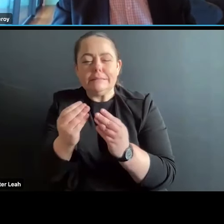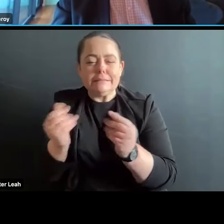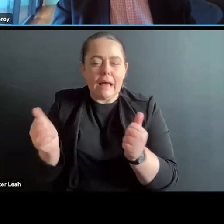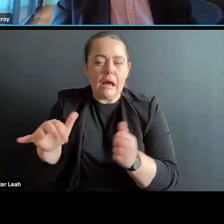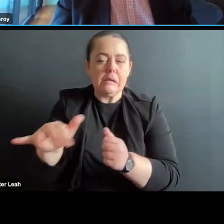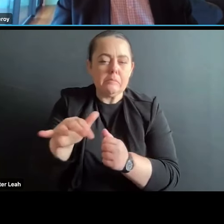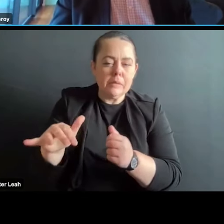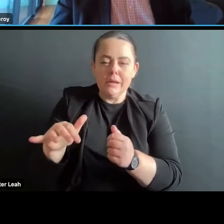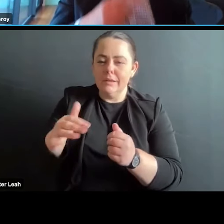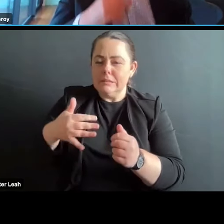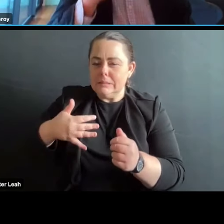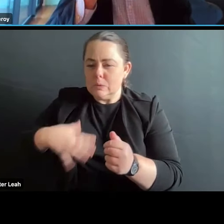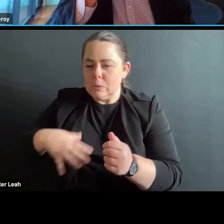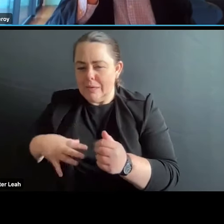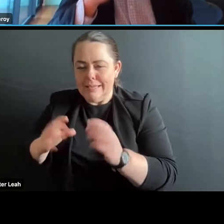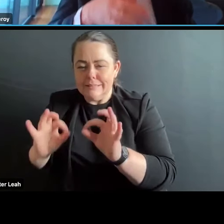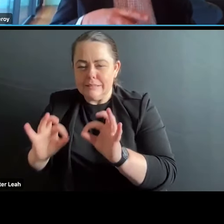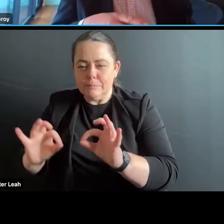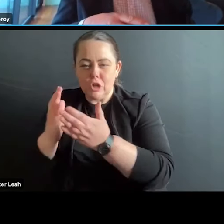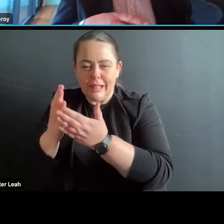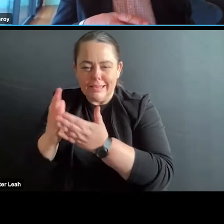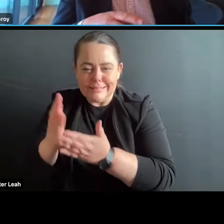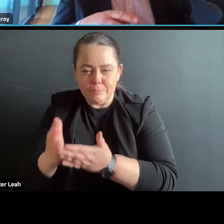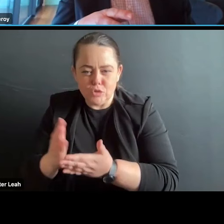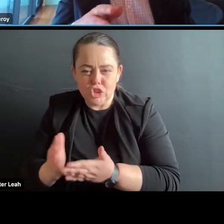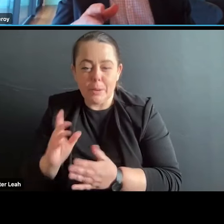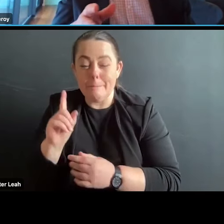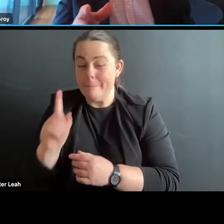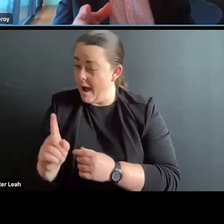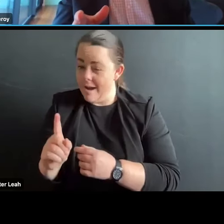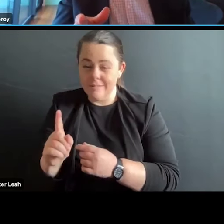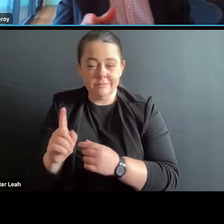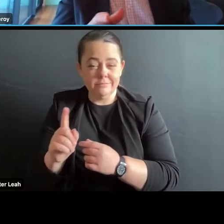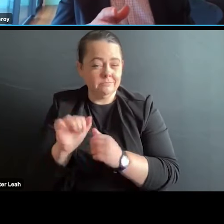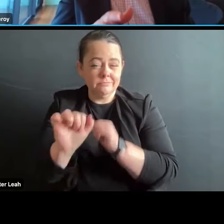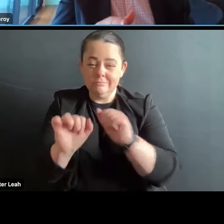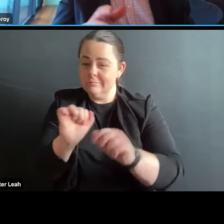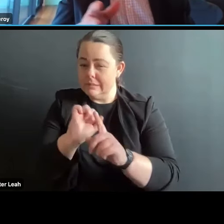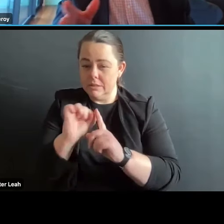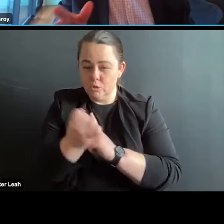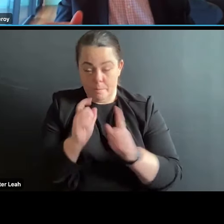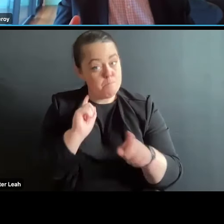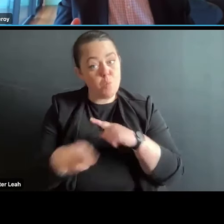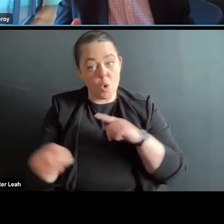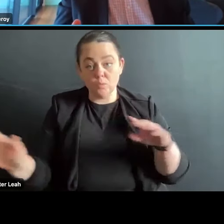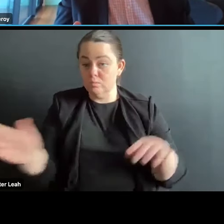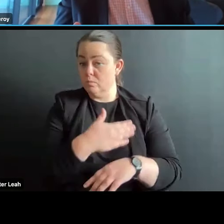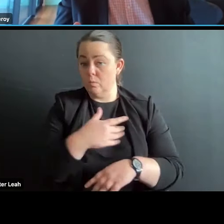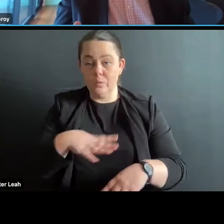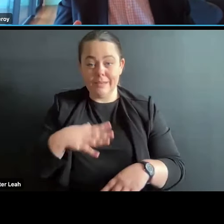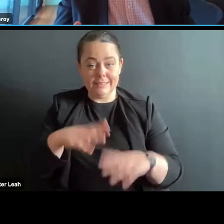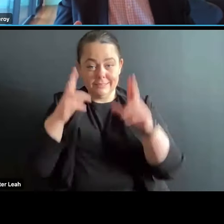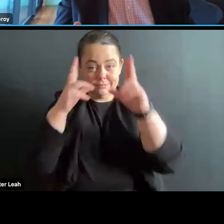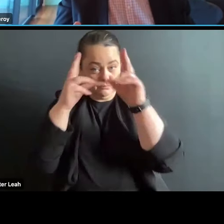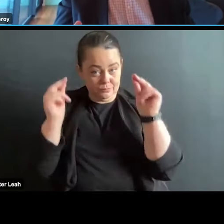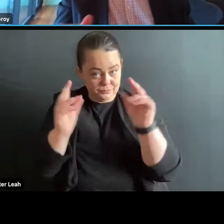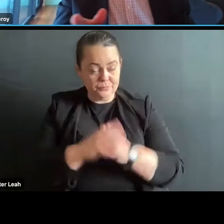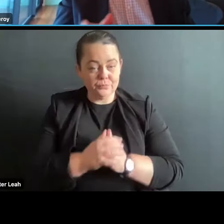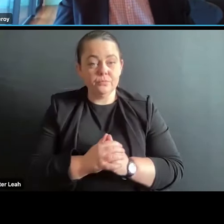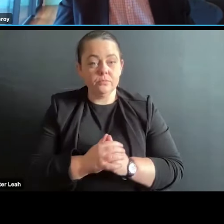by case. So what the shift is, we need to get an idea of what's your normal shift